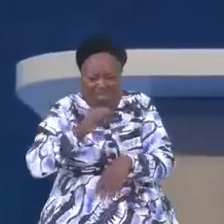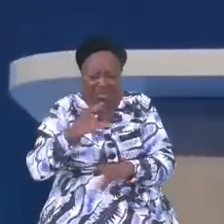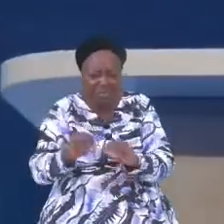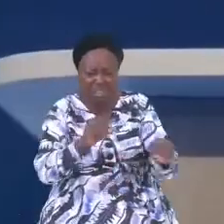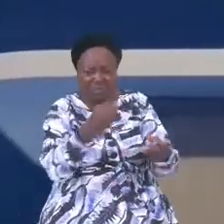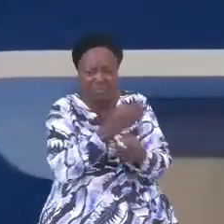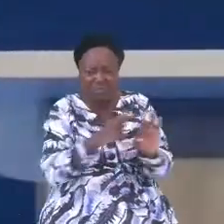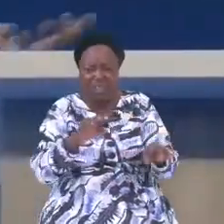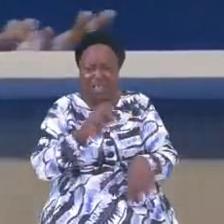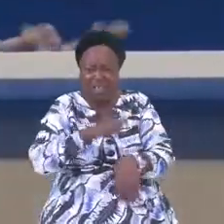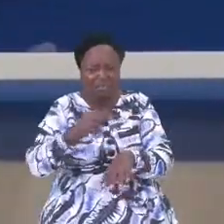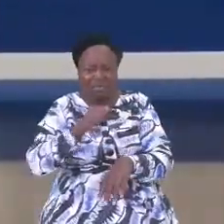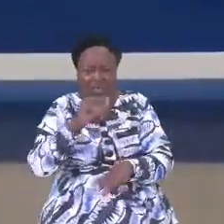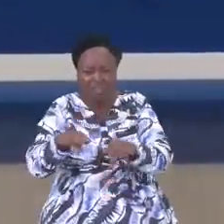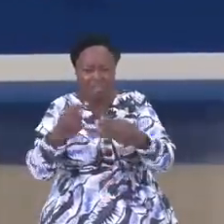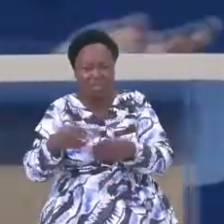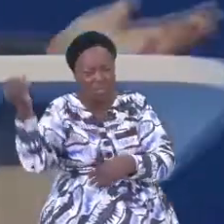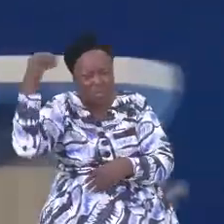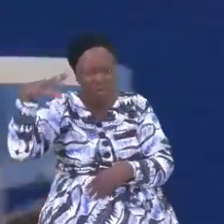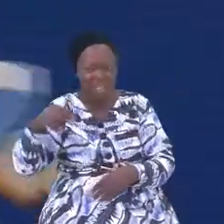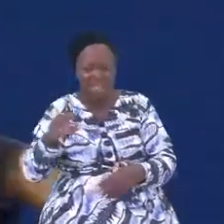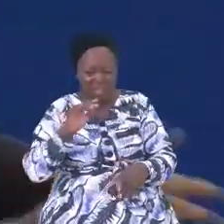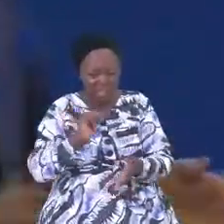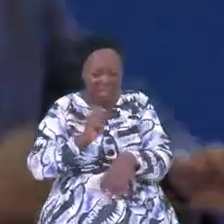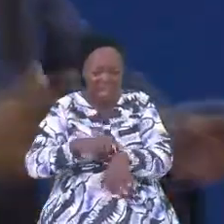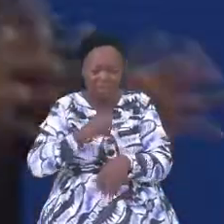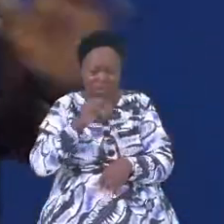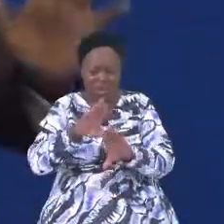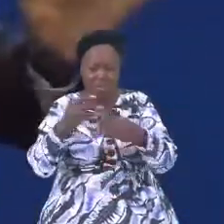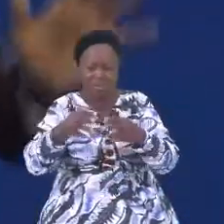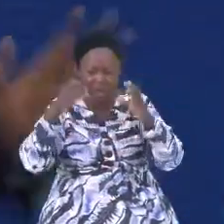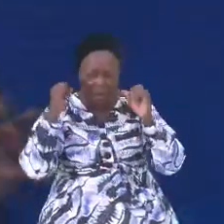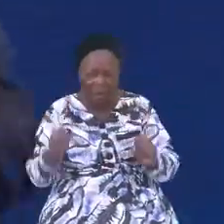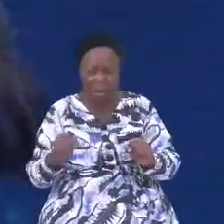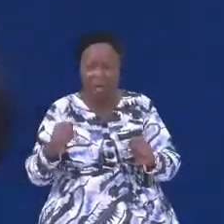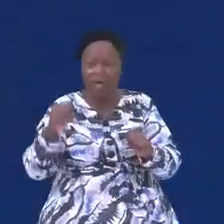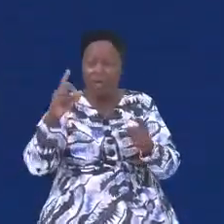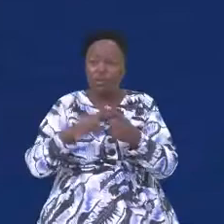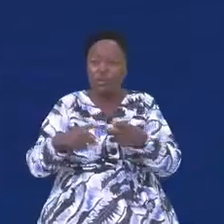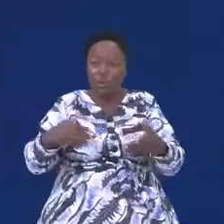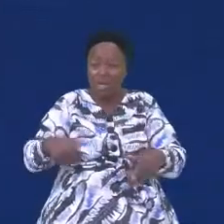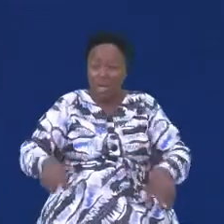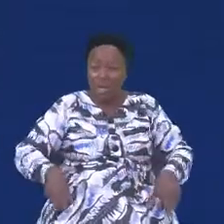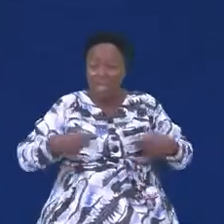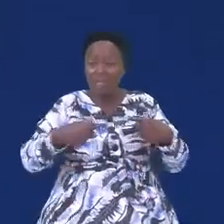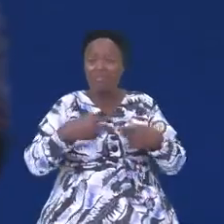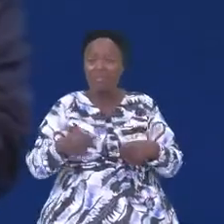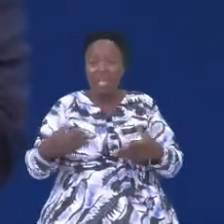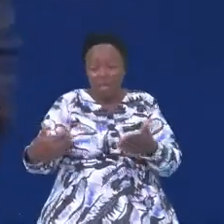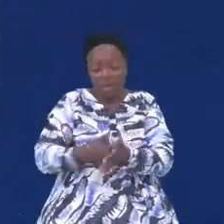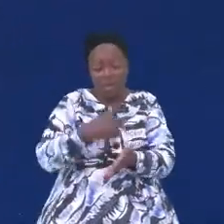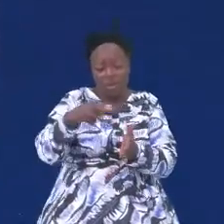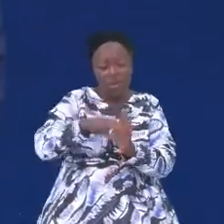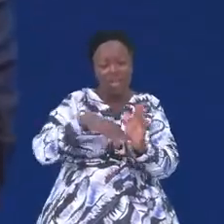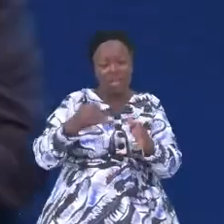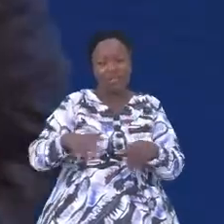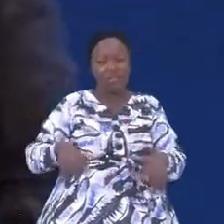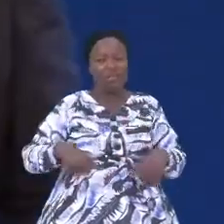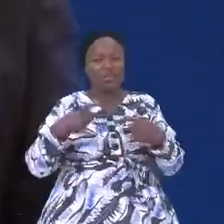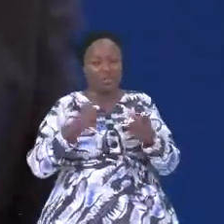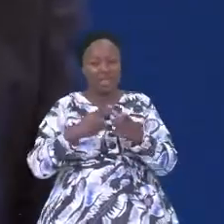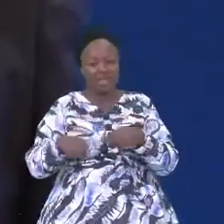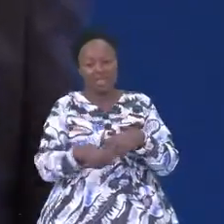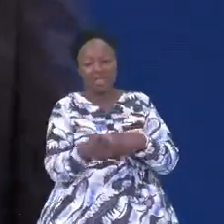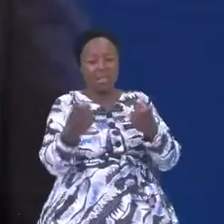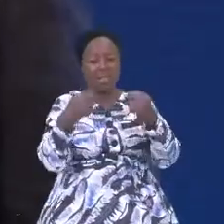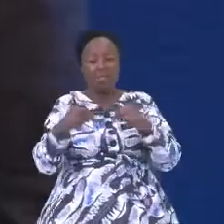give you grace. Time will not give you the power to live in newness of life. They came and they said,